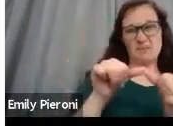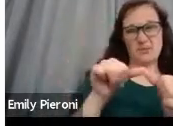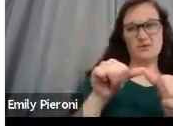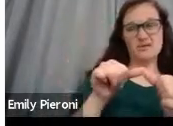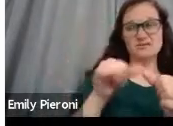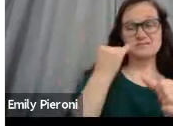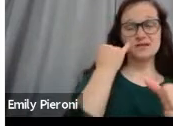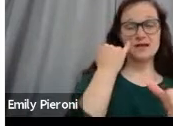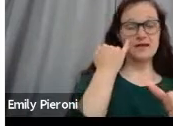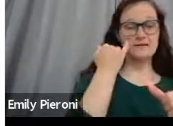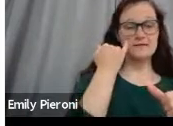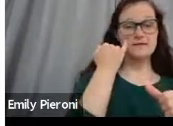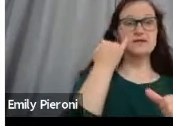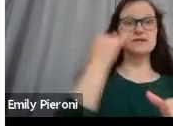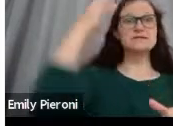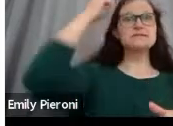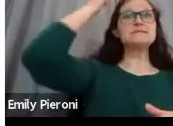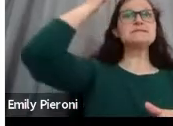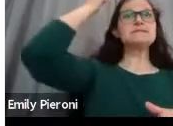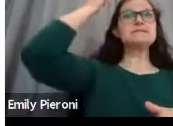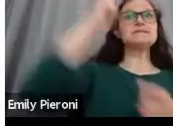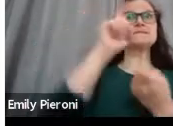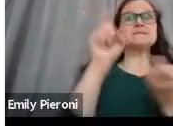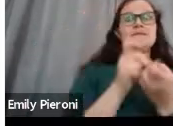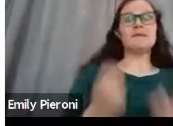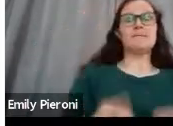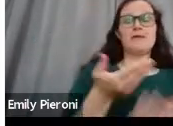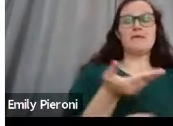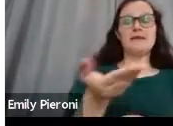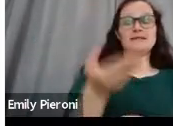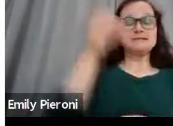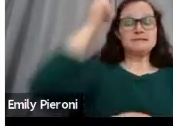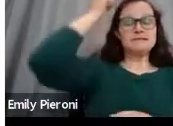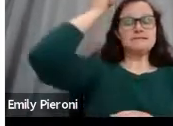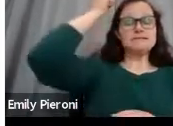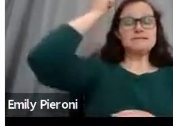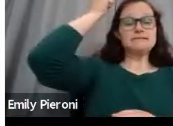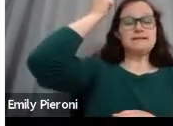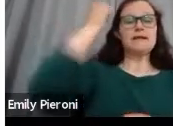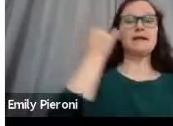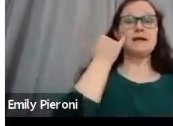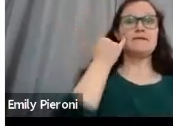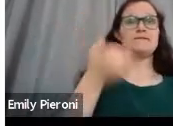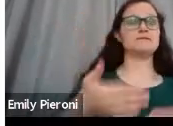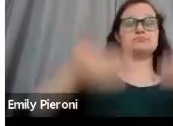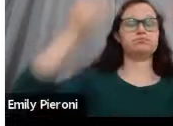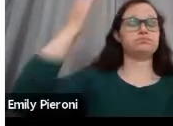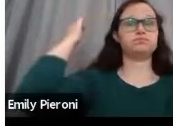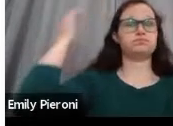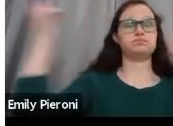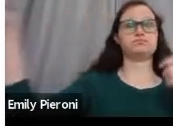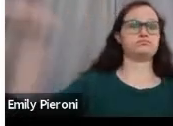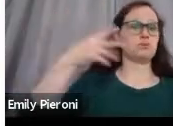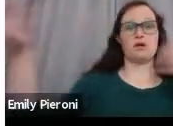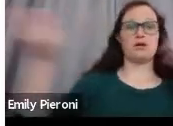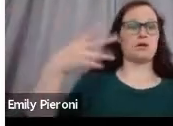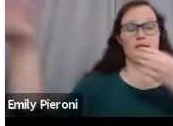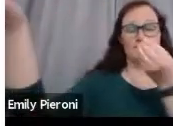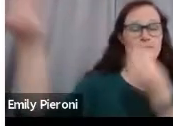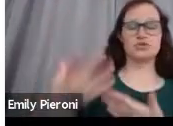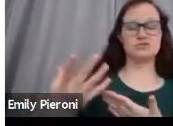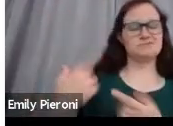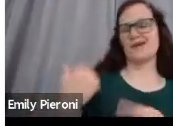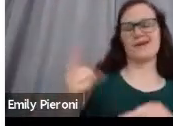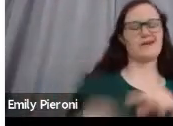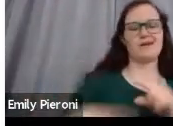can hold in our brains at a particular time, then it's going to be very difficult for us to hold on to that data and